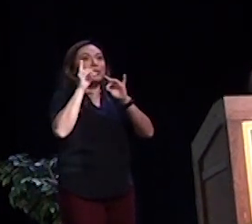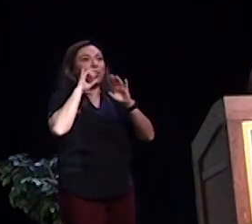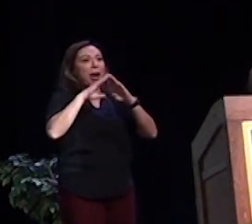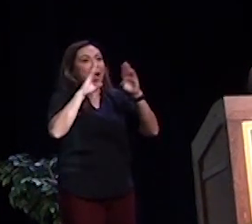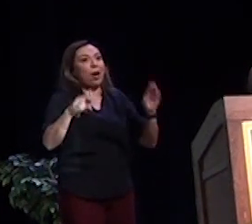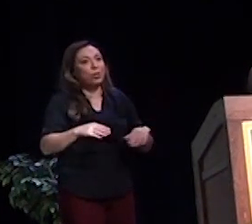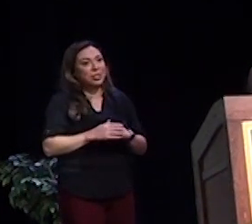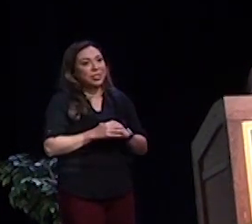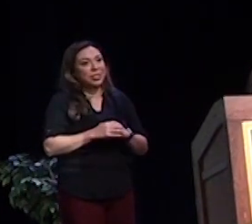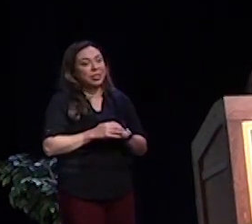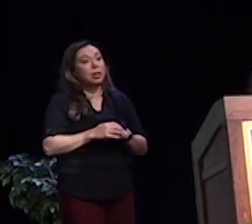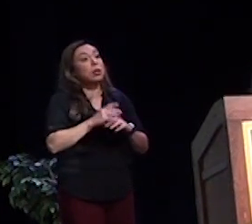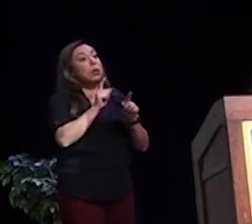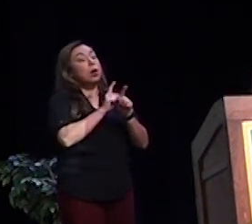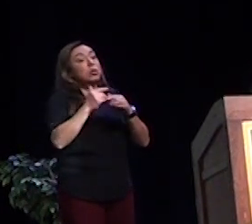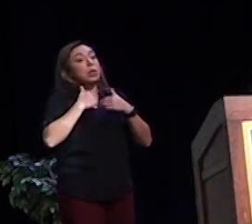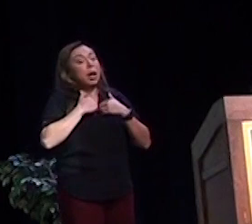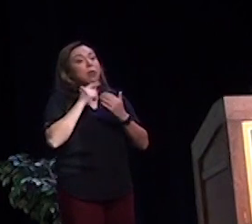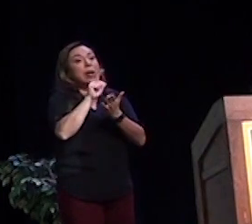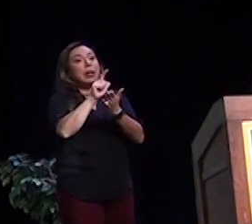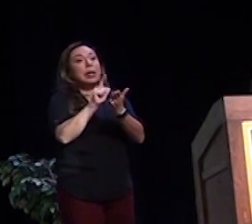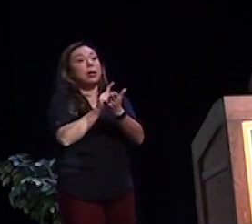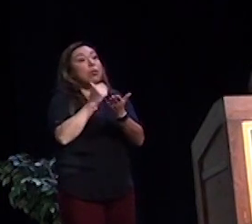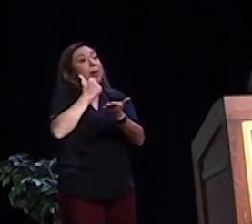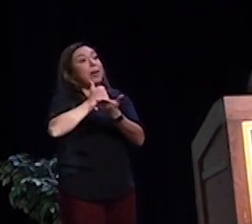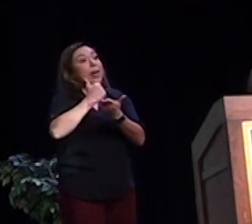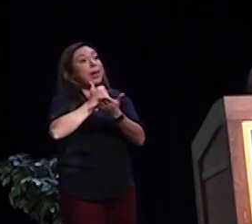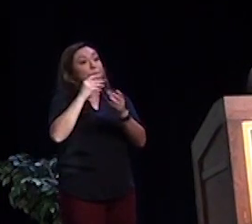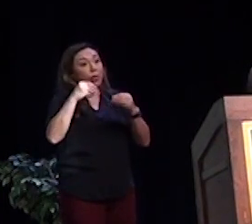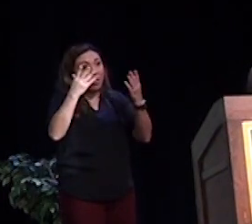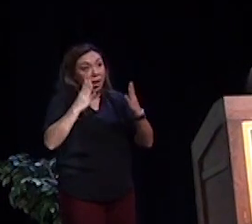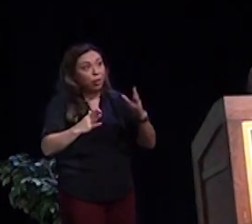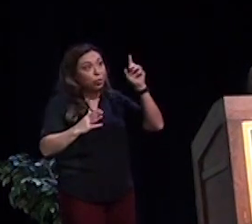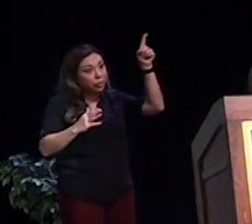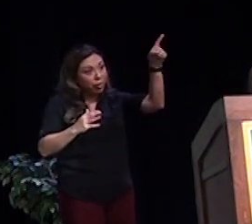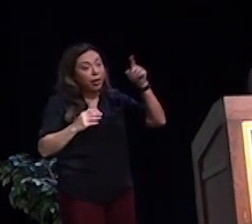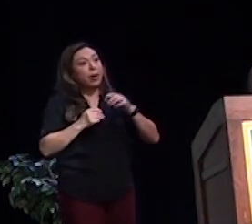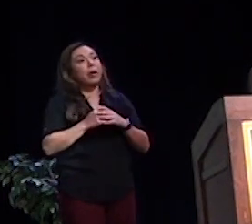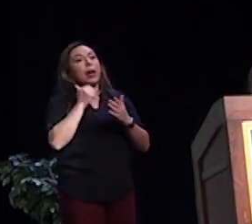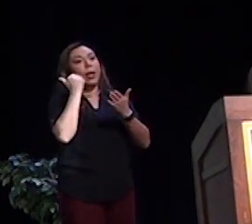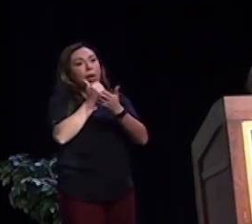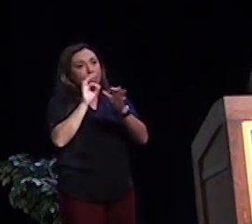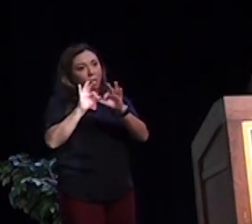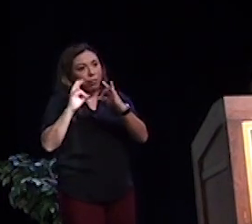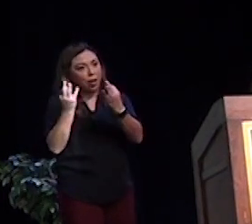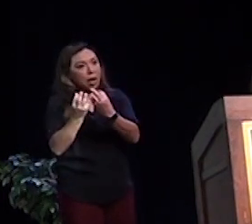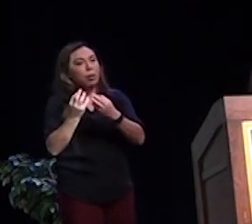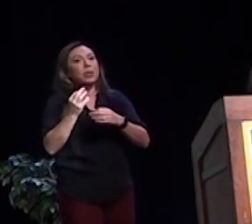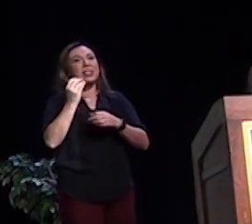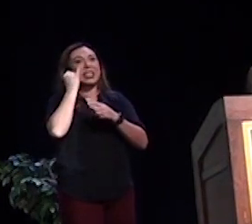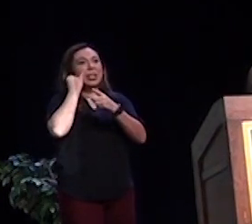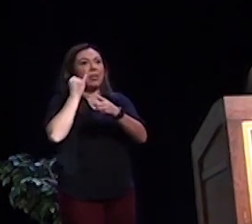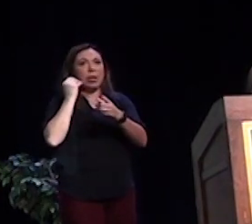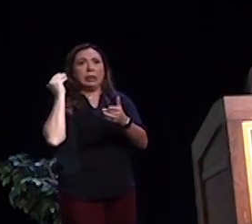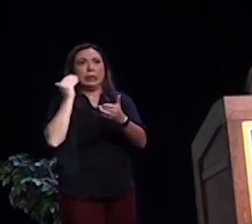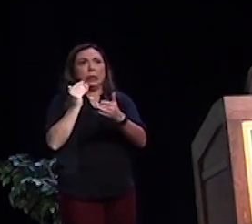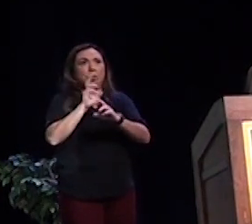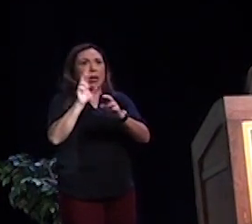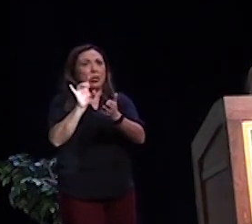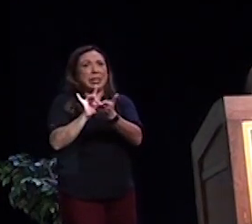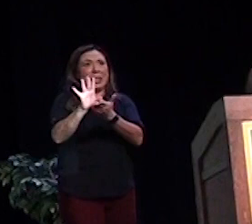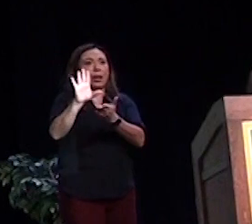them. We also have our legal aid providers out there helping families who are in eviction situations